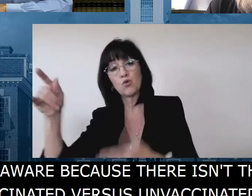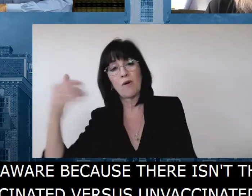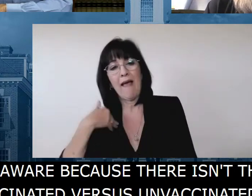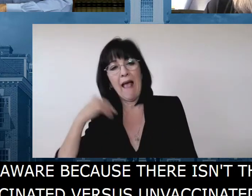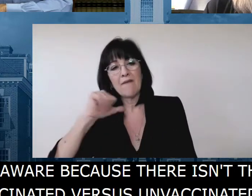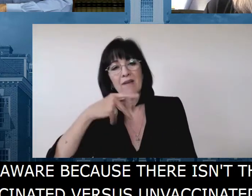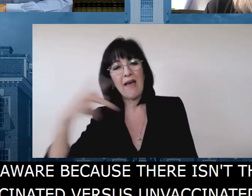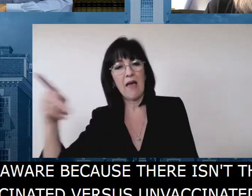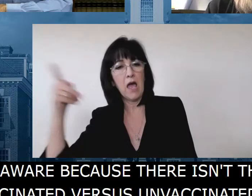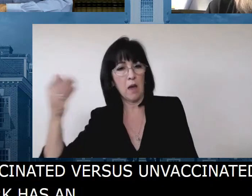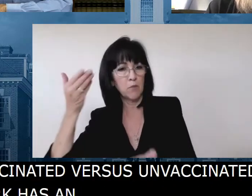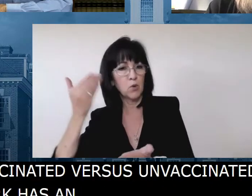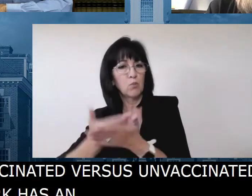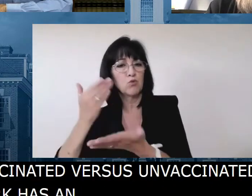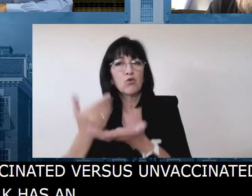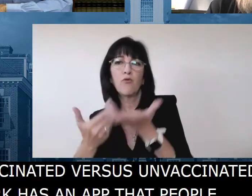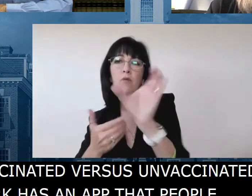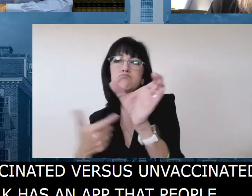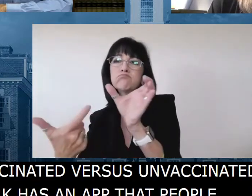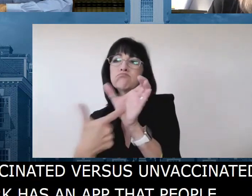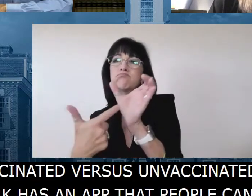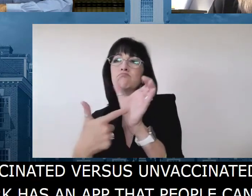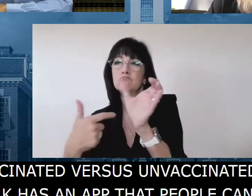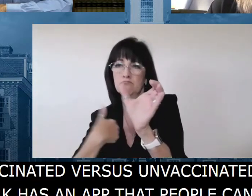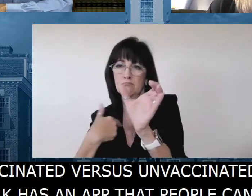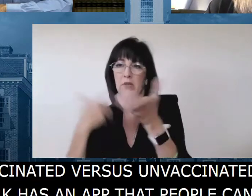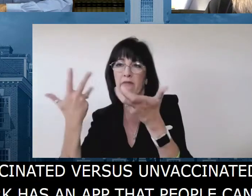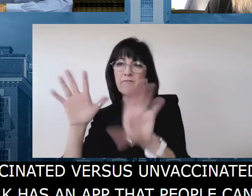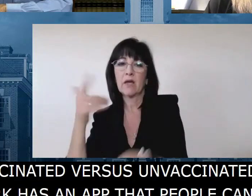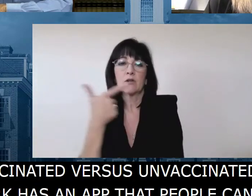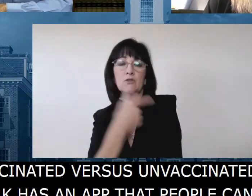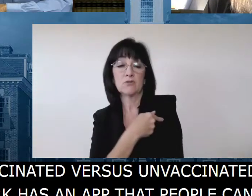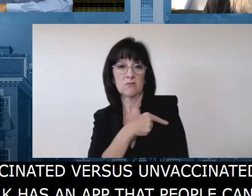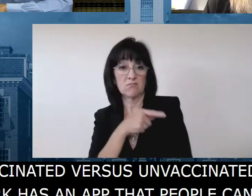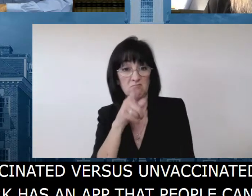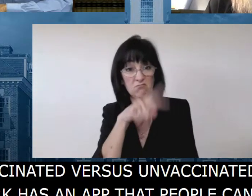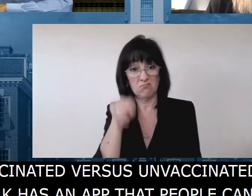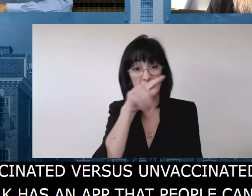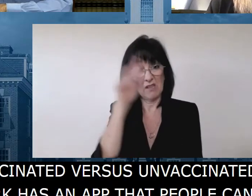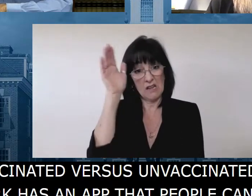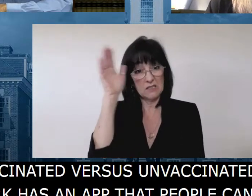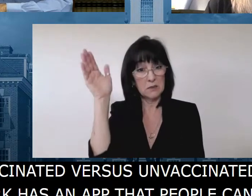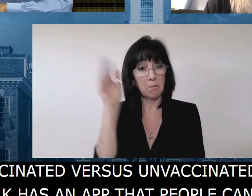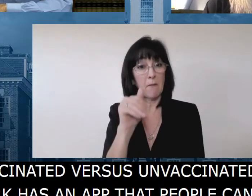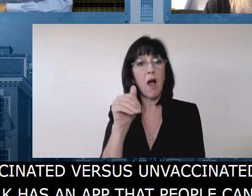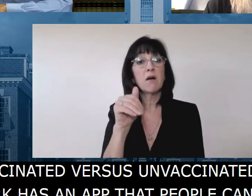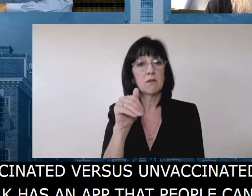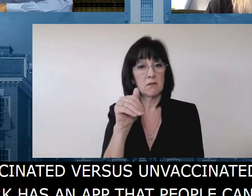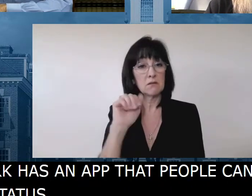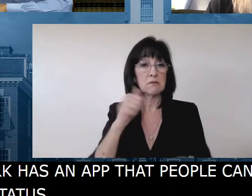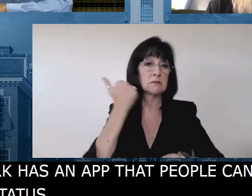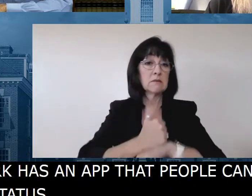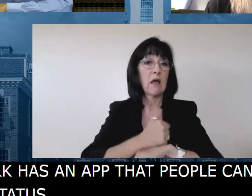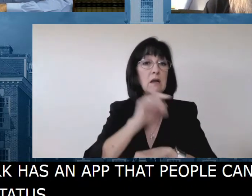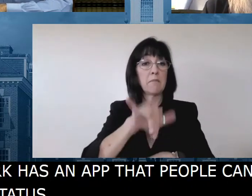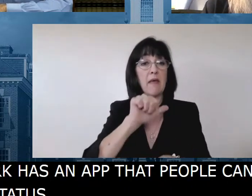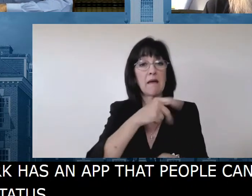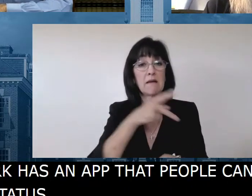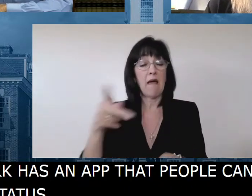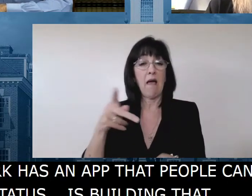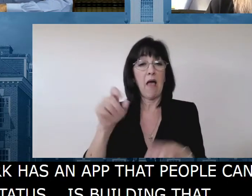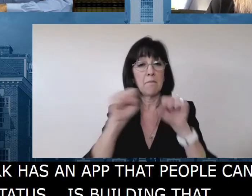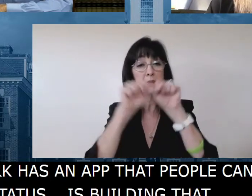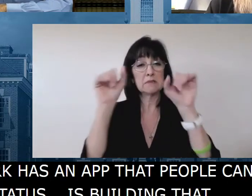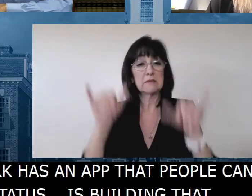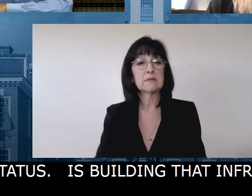to prove their vaccination status. Is building out that infrastructure something you guys are working on or are thinking about working on? And how long